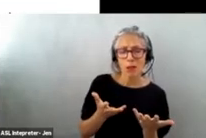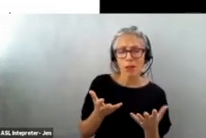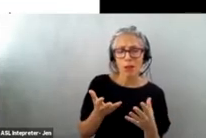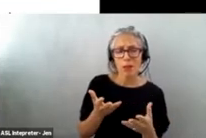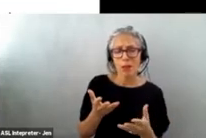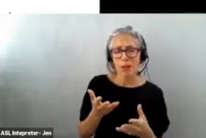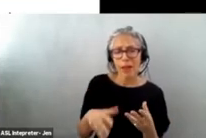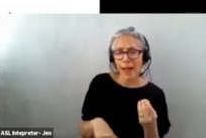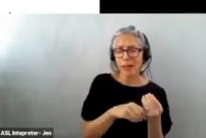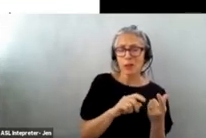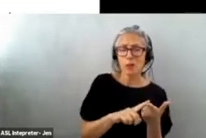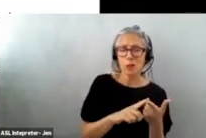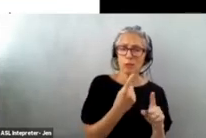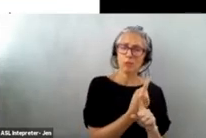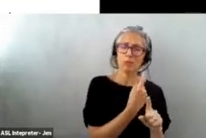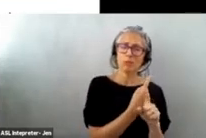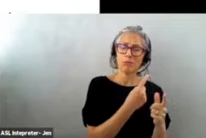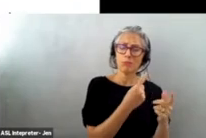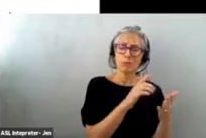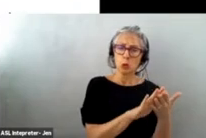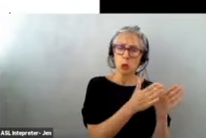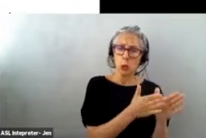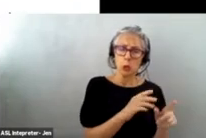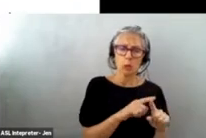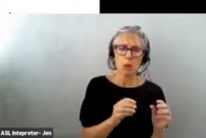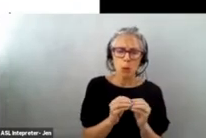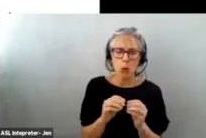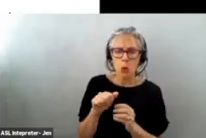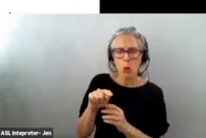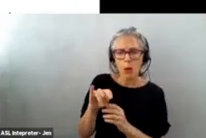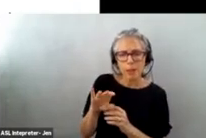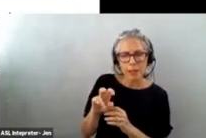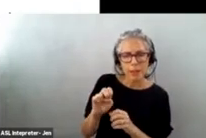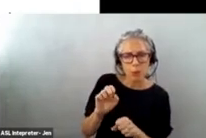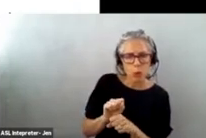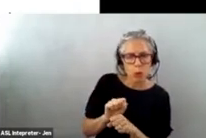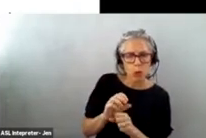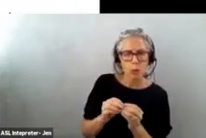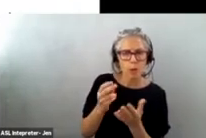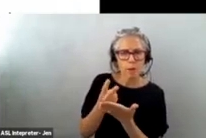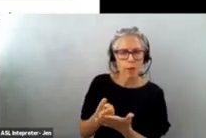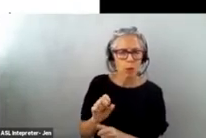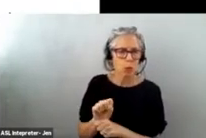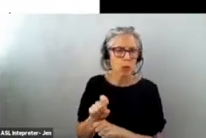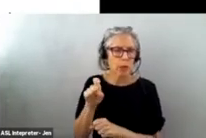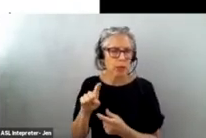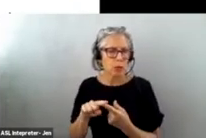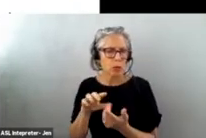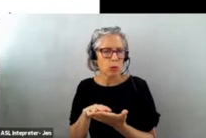to the traditional screener, but more qualitative work and validity work is needed to